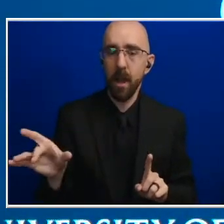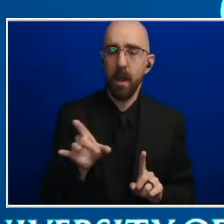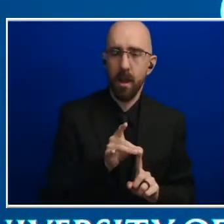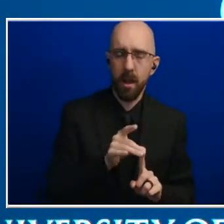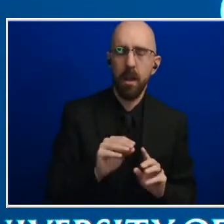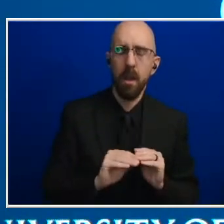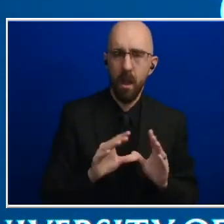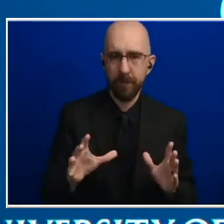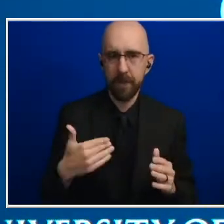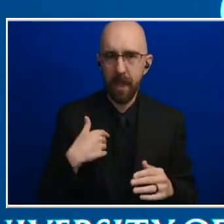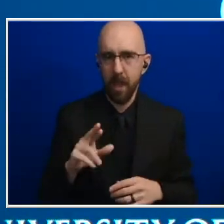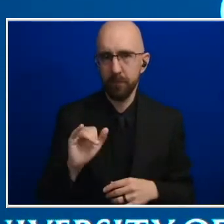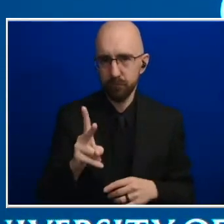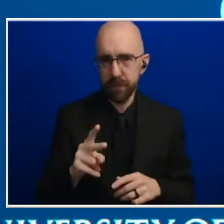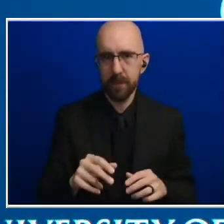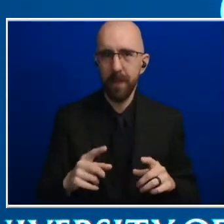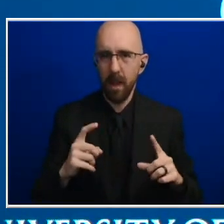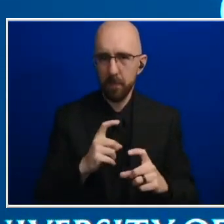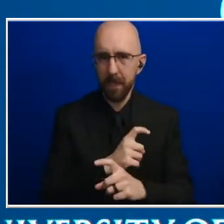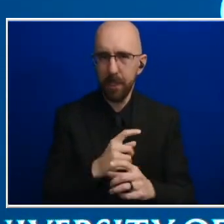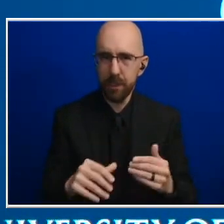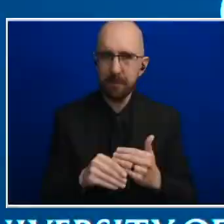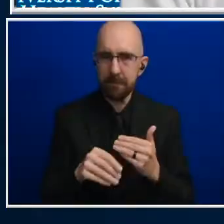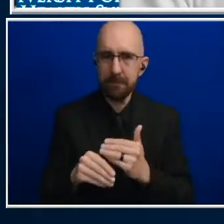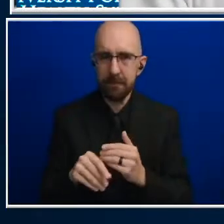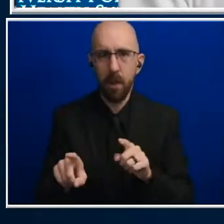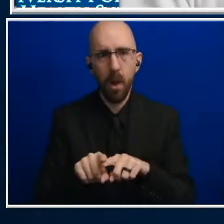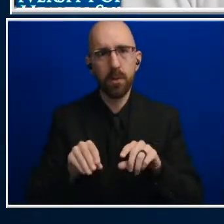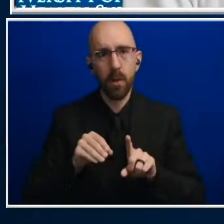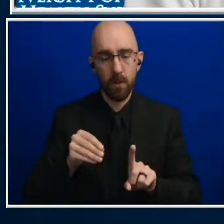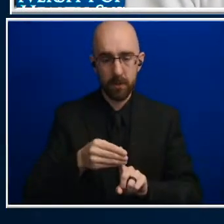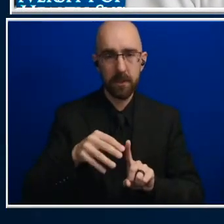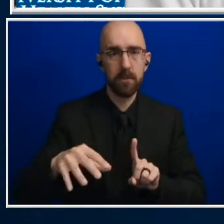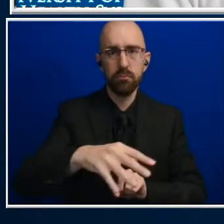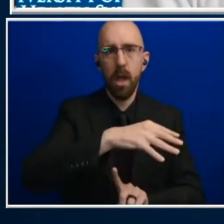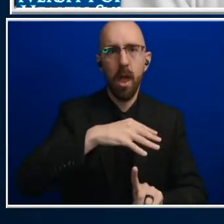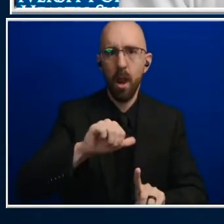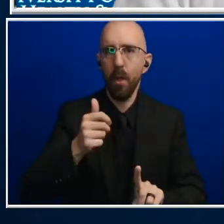the complications, but also spread it to others as well. One more